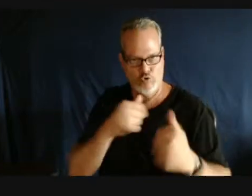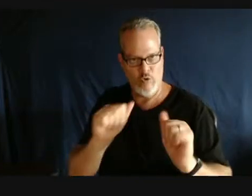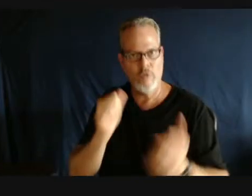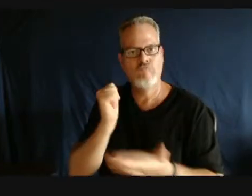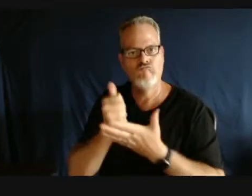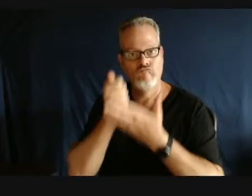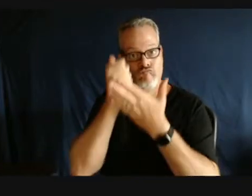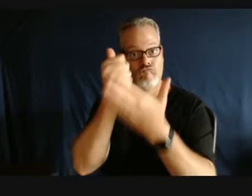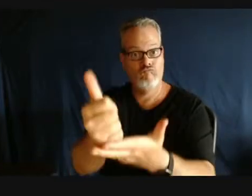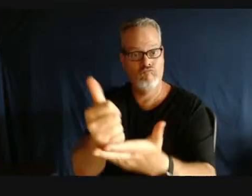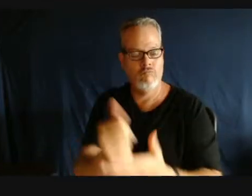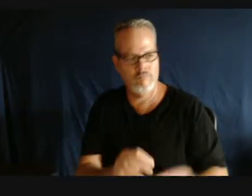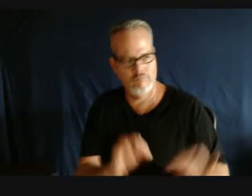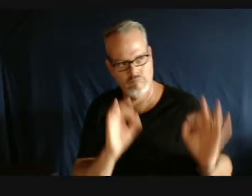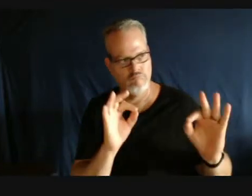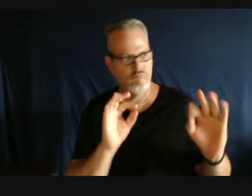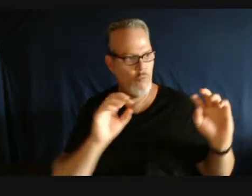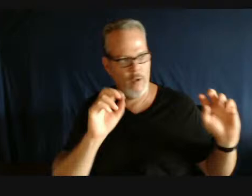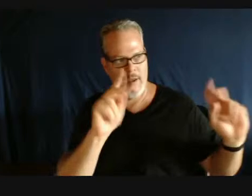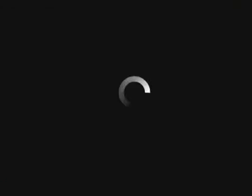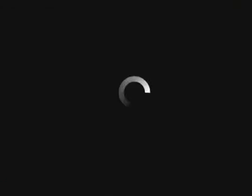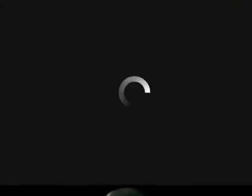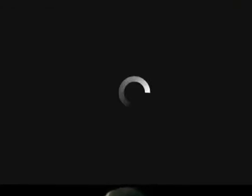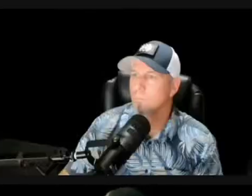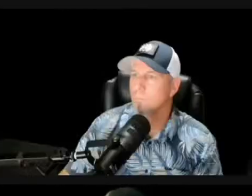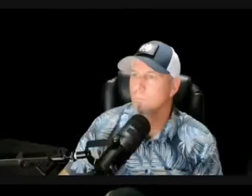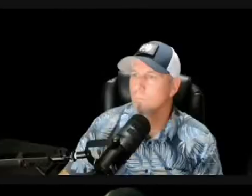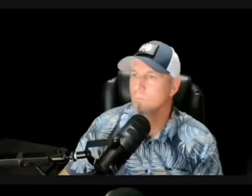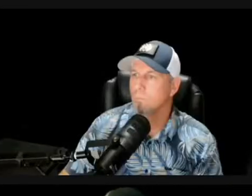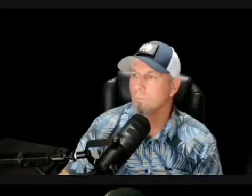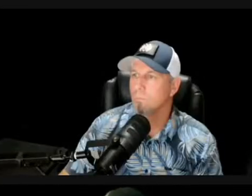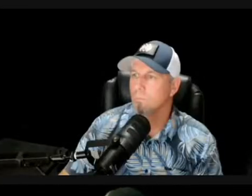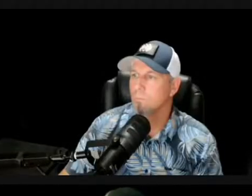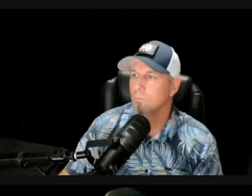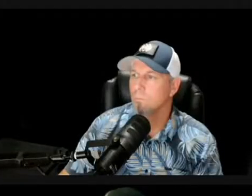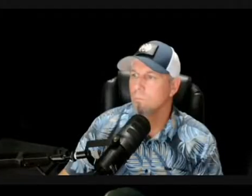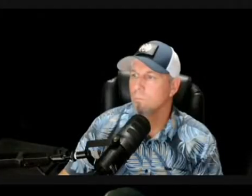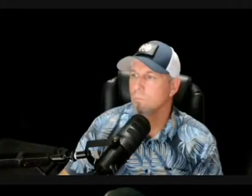All right, sounds good. So let's get things turned around here.